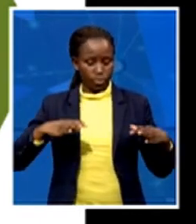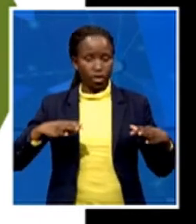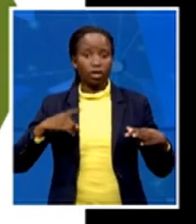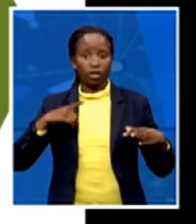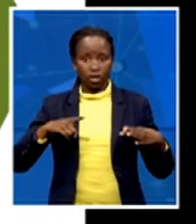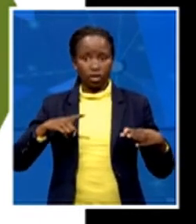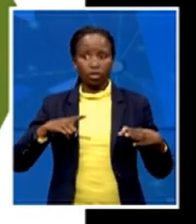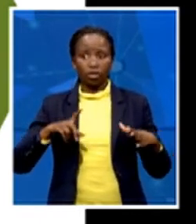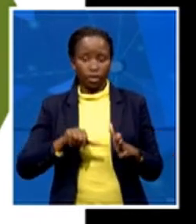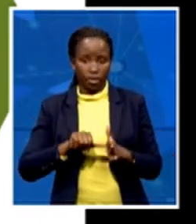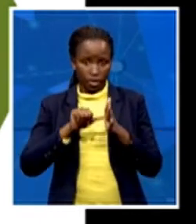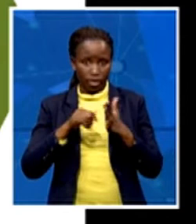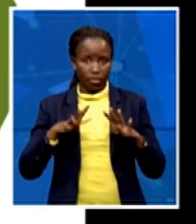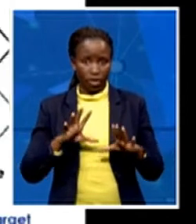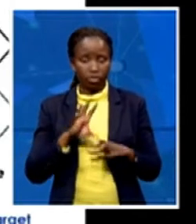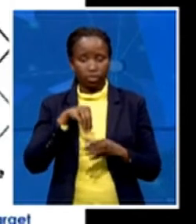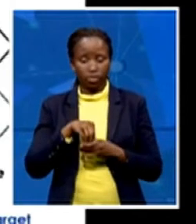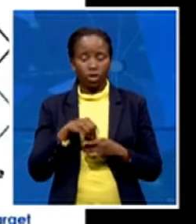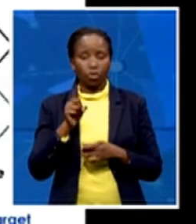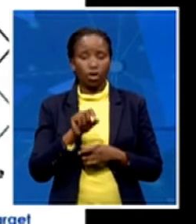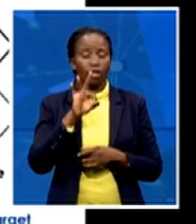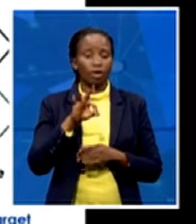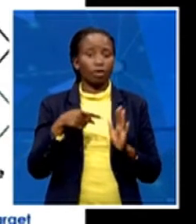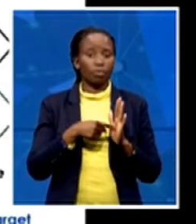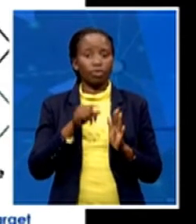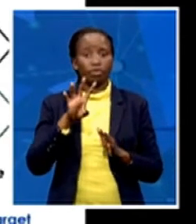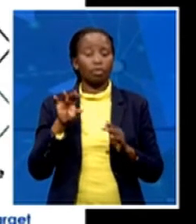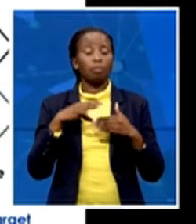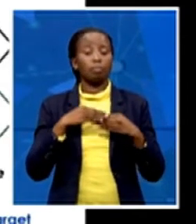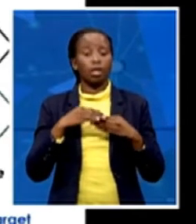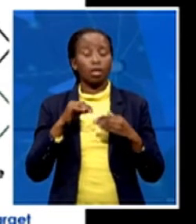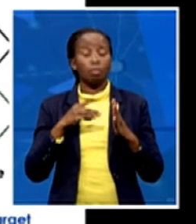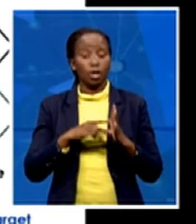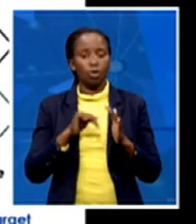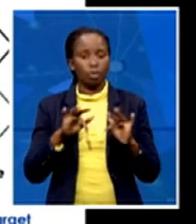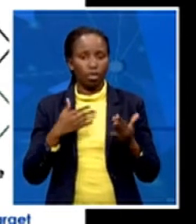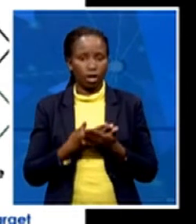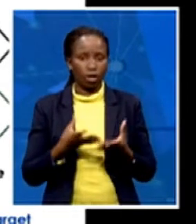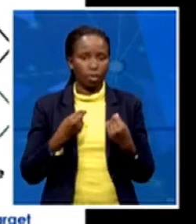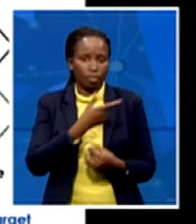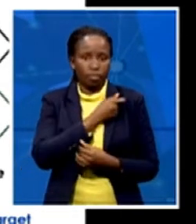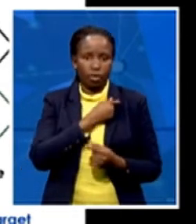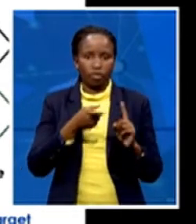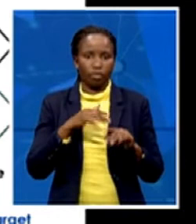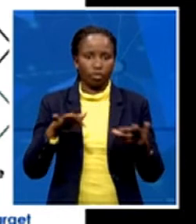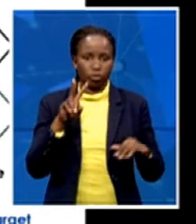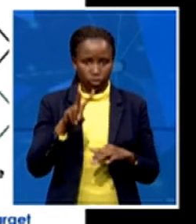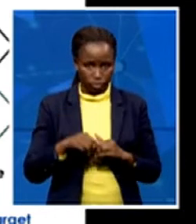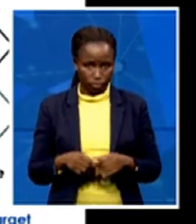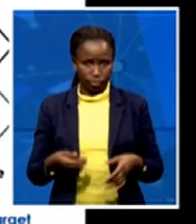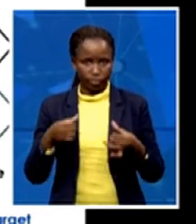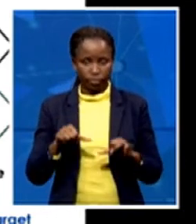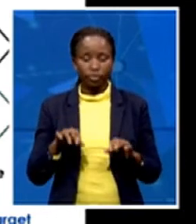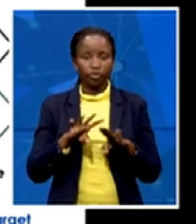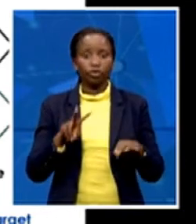million people that we have to vaccinate in phase 2. And as just a reminder, phase 2 started on the 17th. There is still